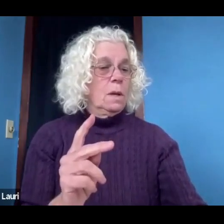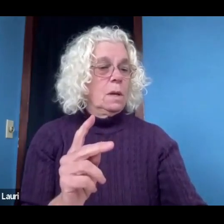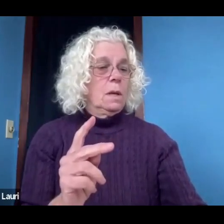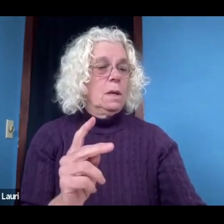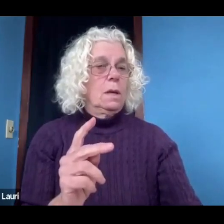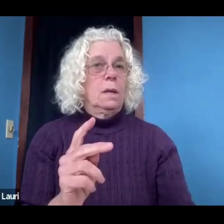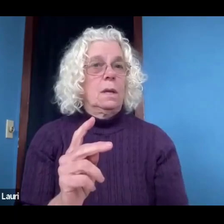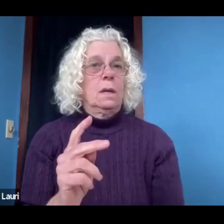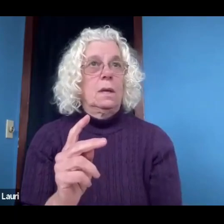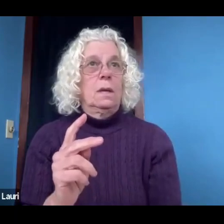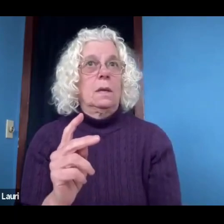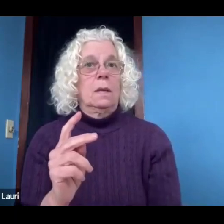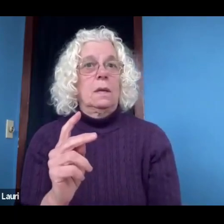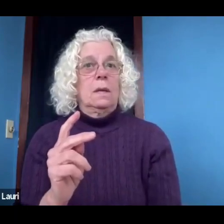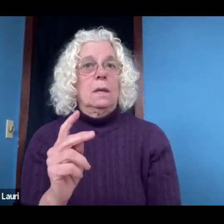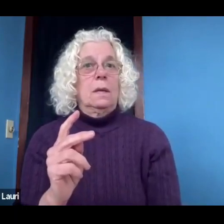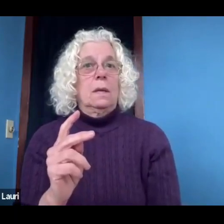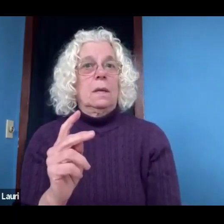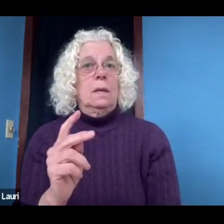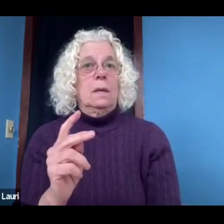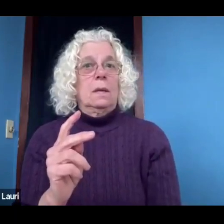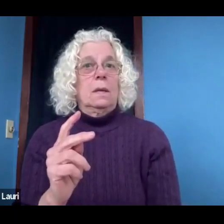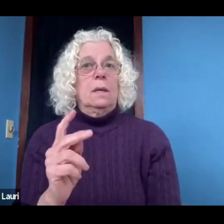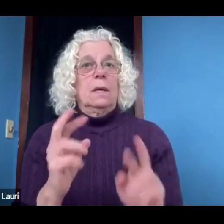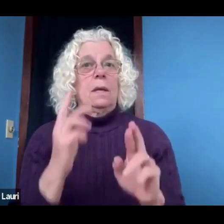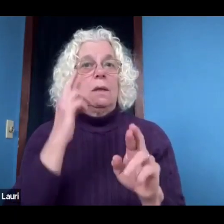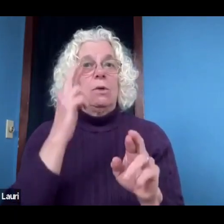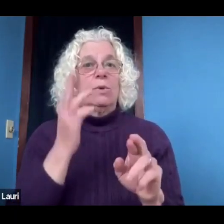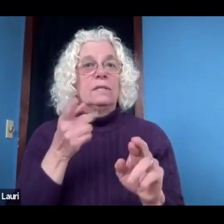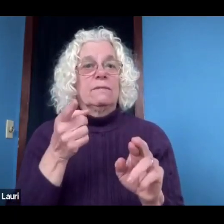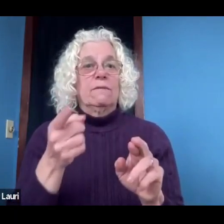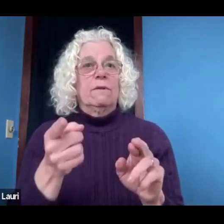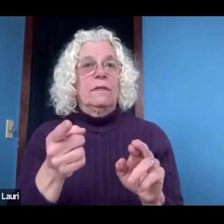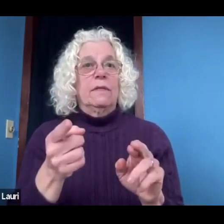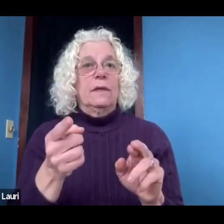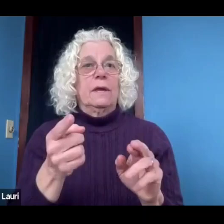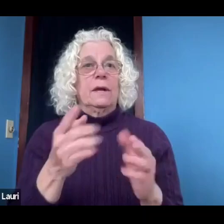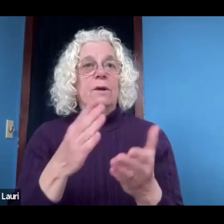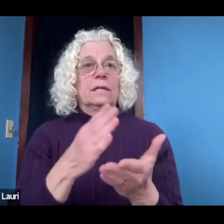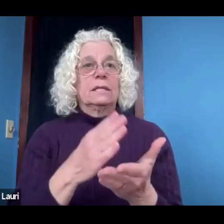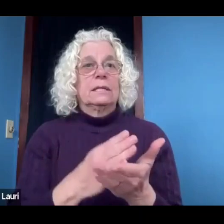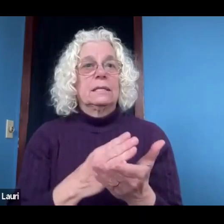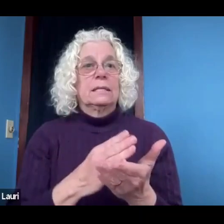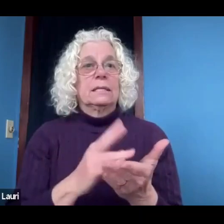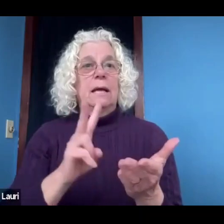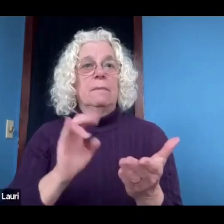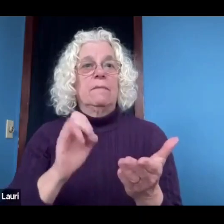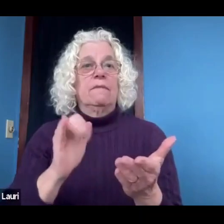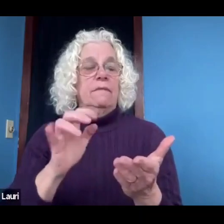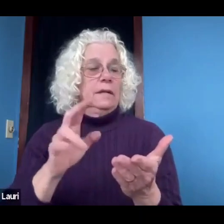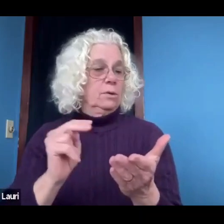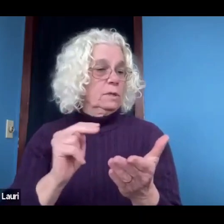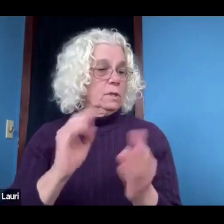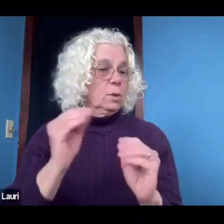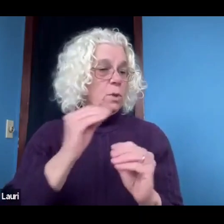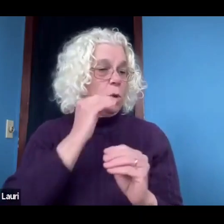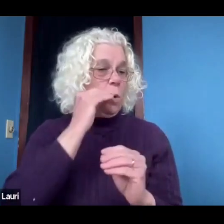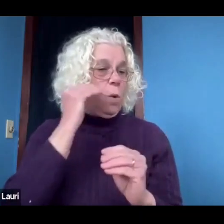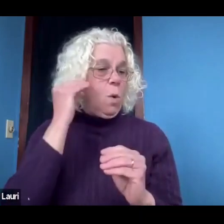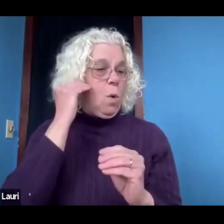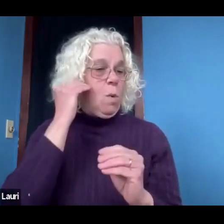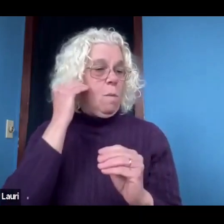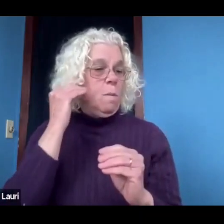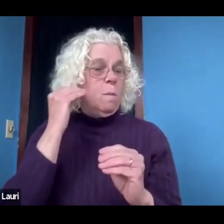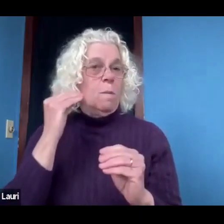So their main reason for existence is to end veteran homelessness in Minnesota. So people who are